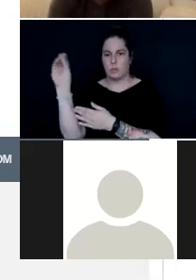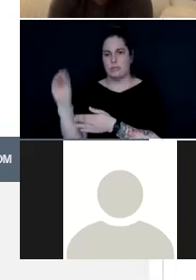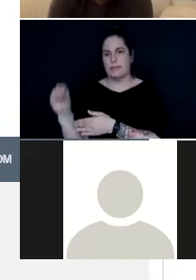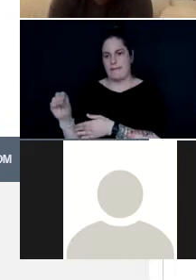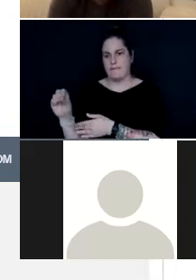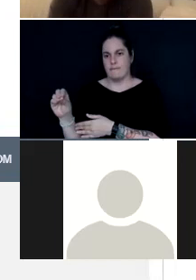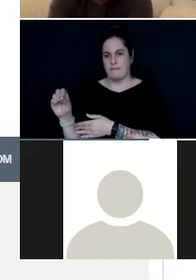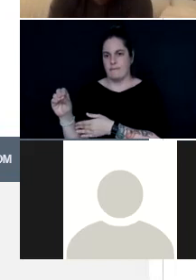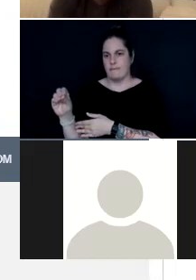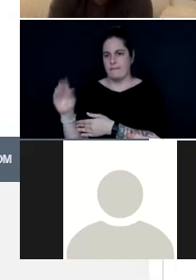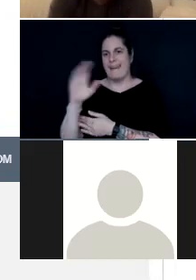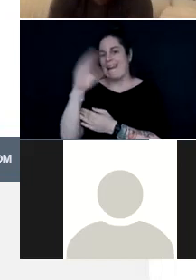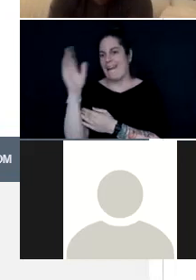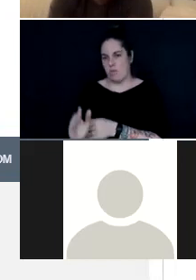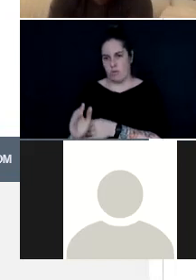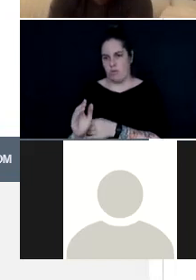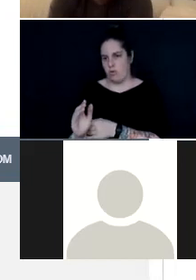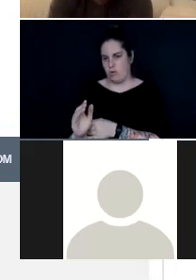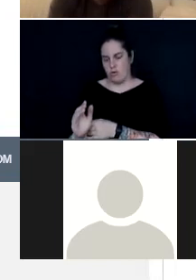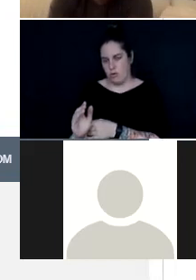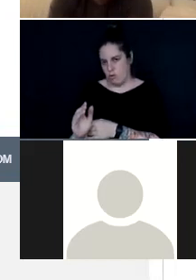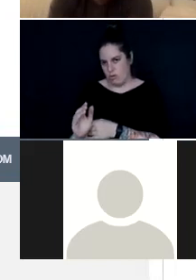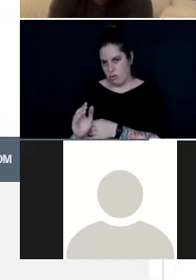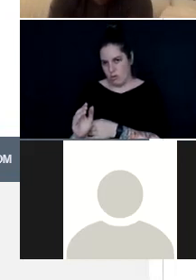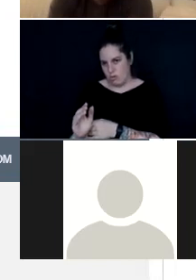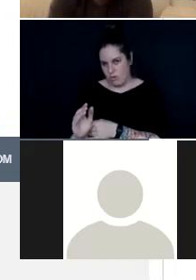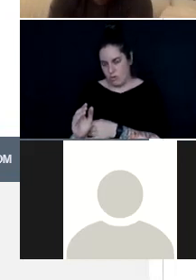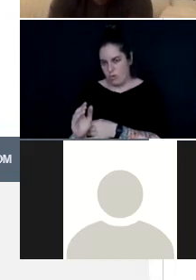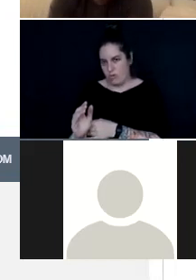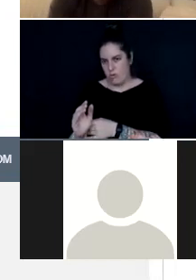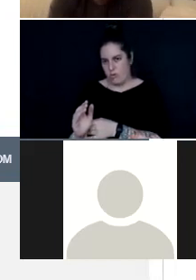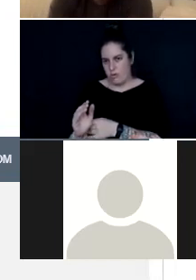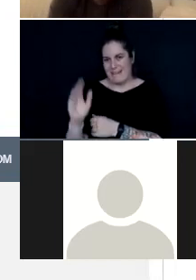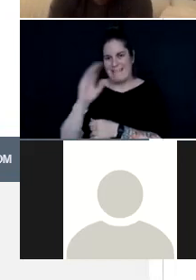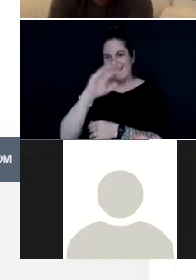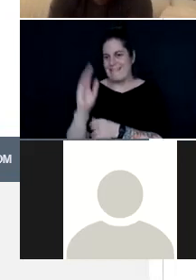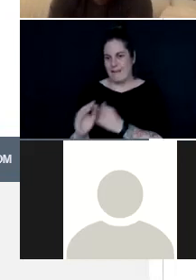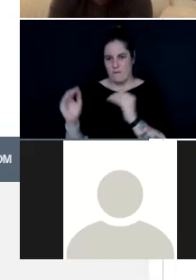work one for one for the heat that you put in.